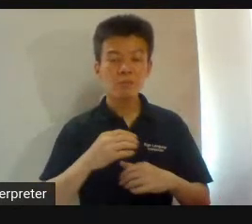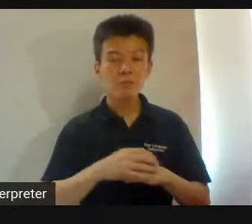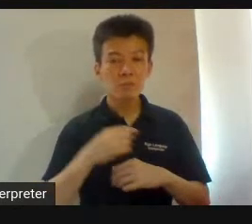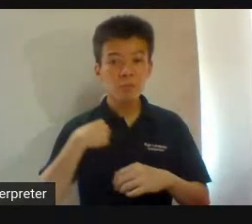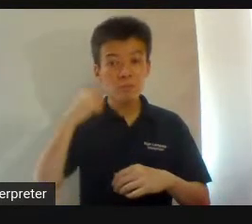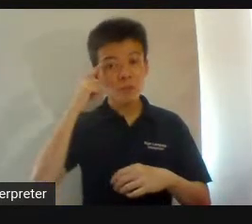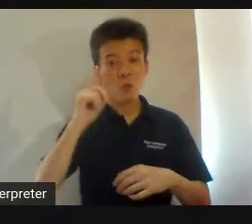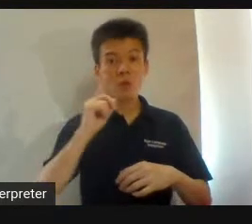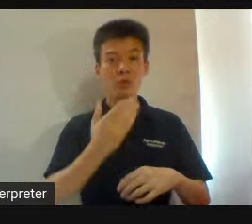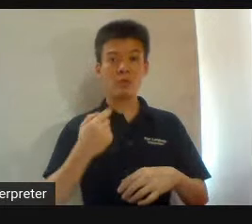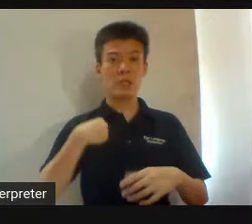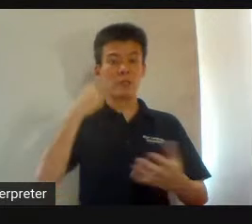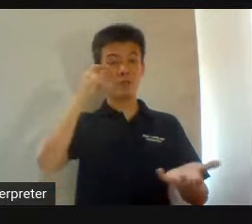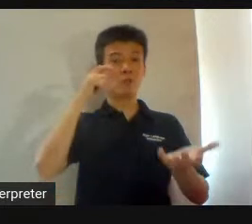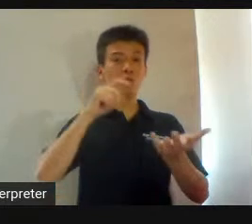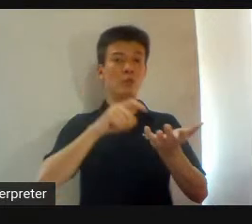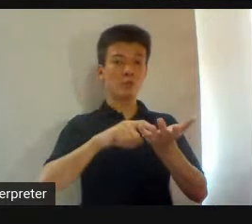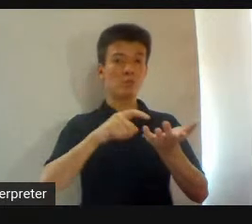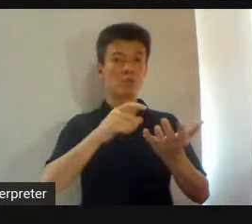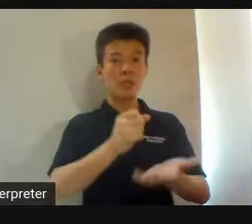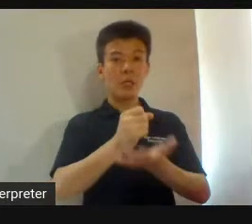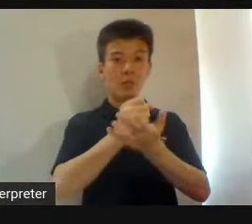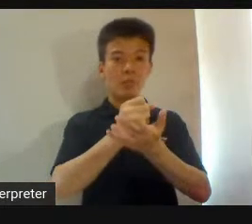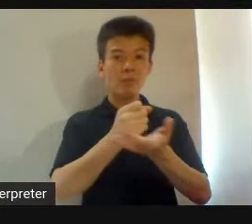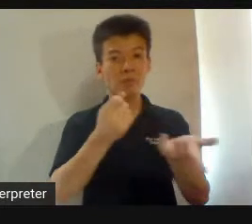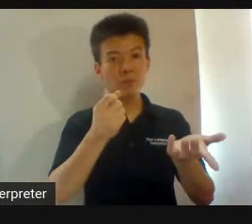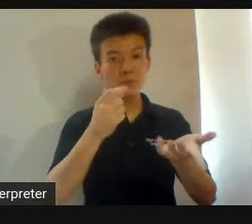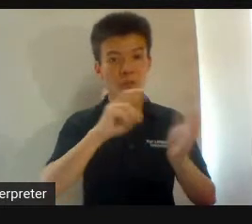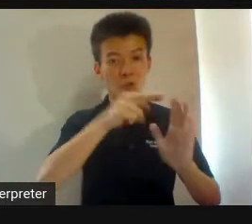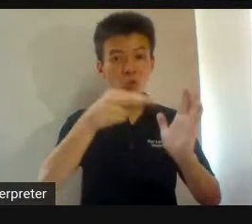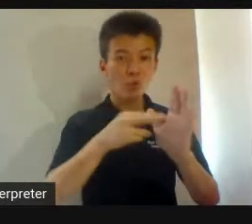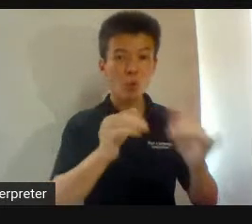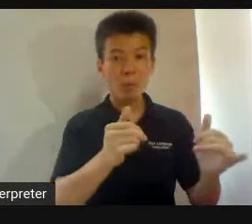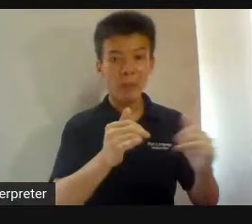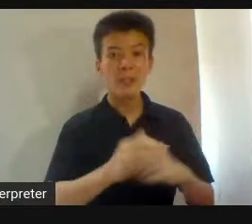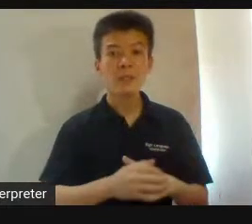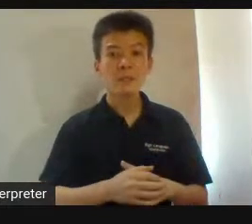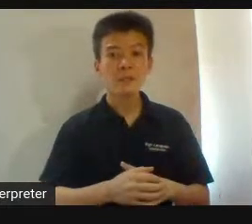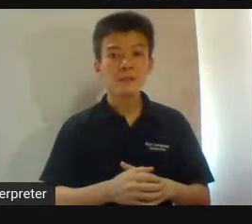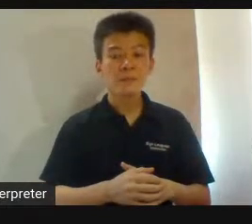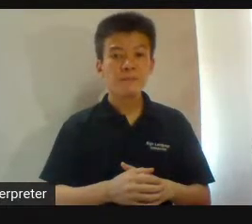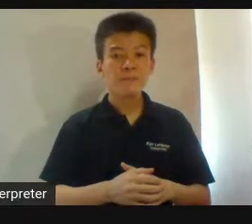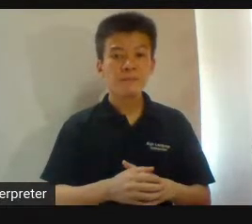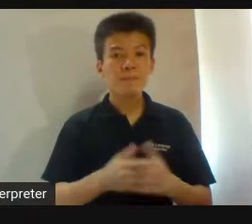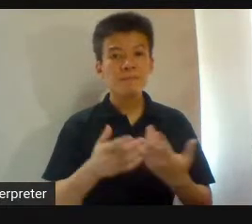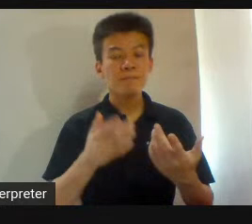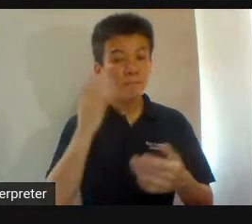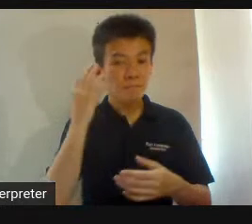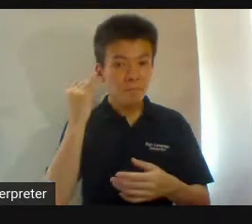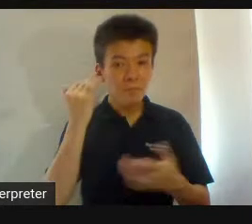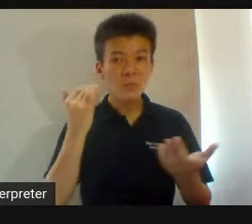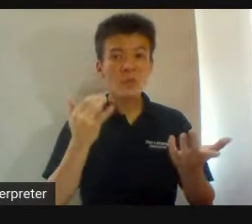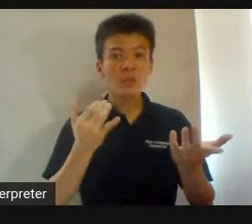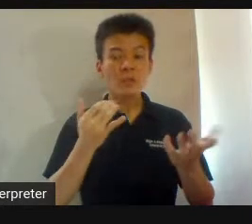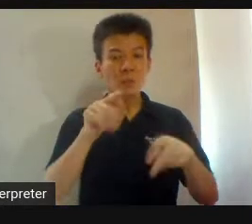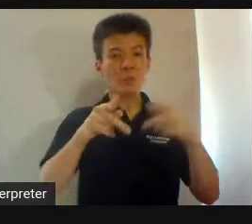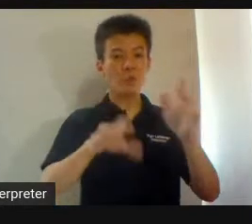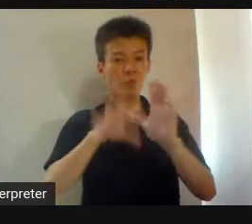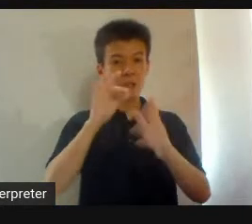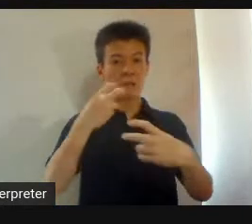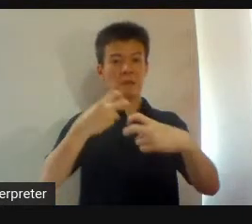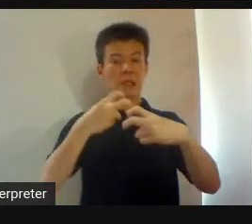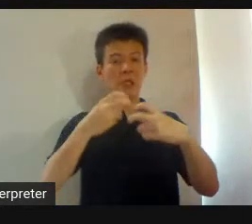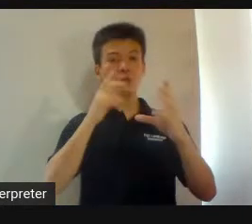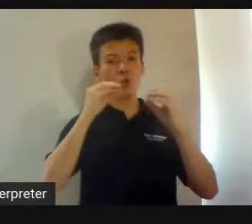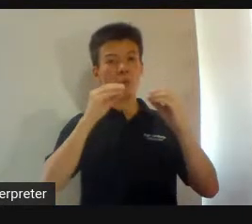one of the things I noticed that helps is role play. simply because sometimes people find it hard to